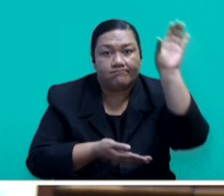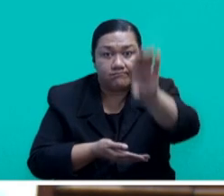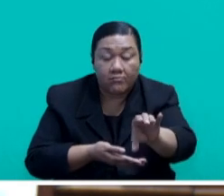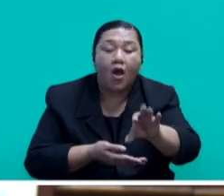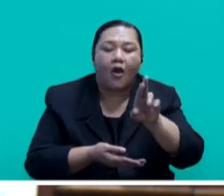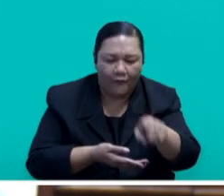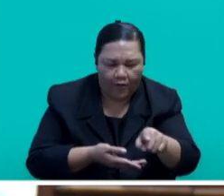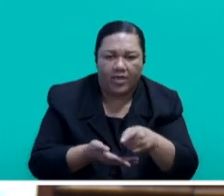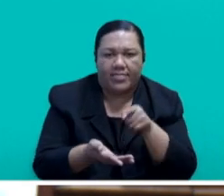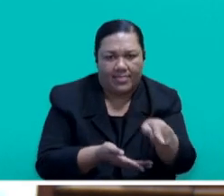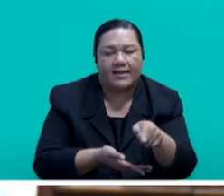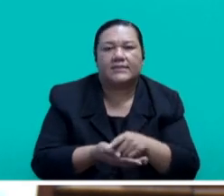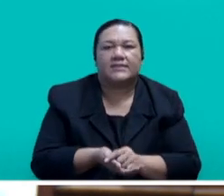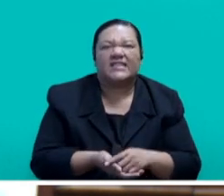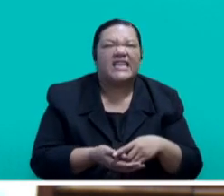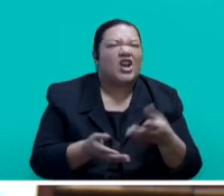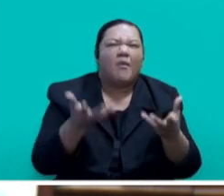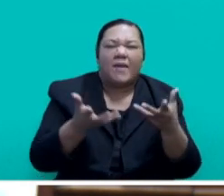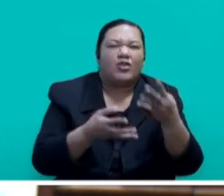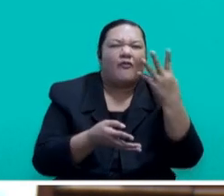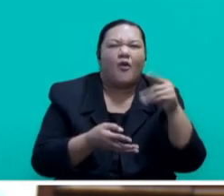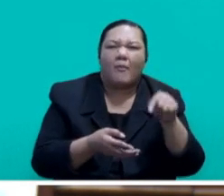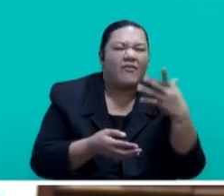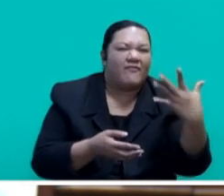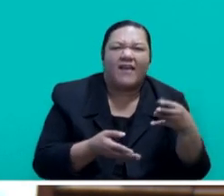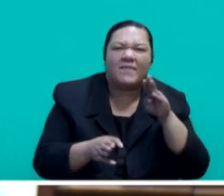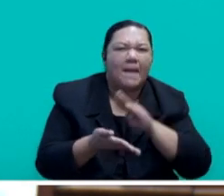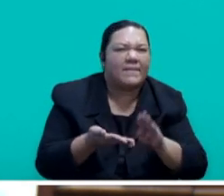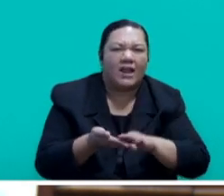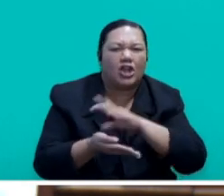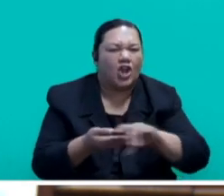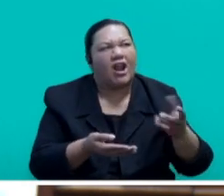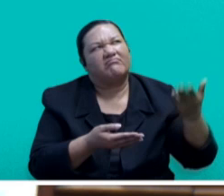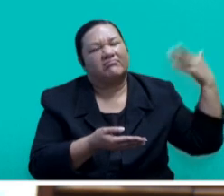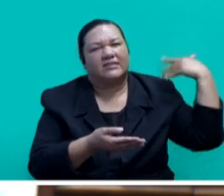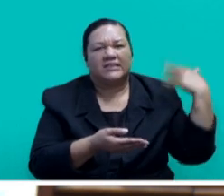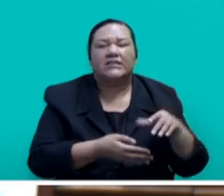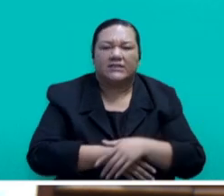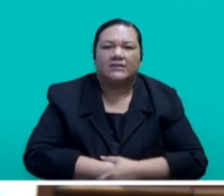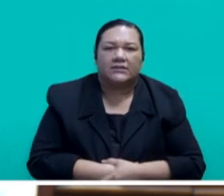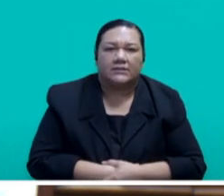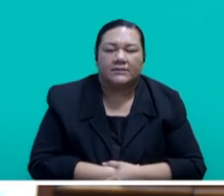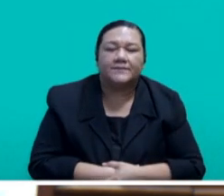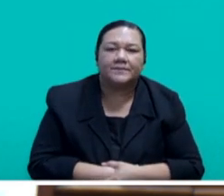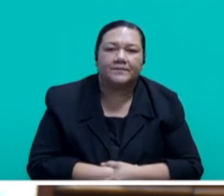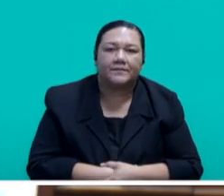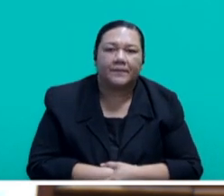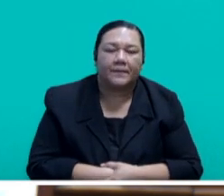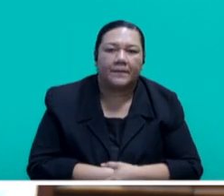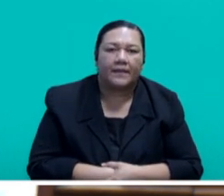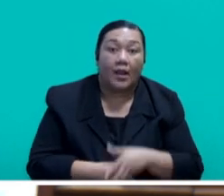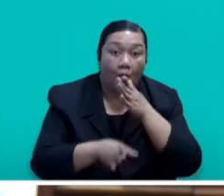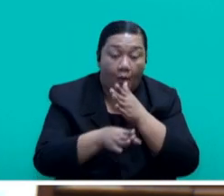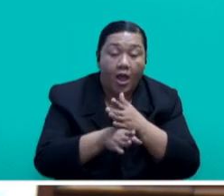budget. The consolidation and the transfer of functions previously carried by